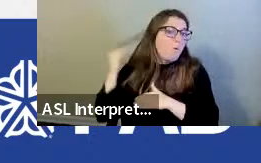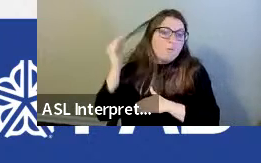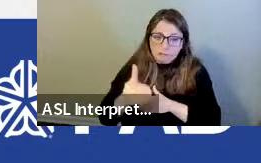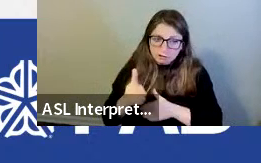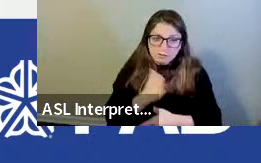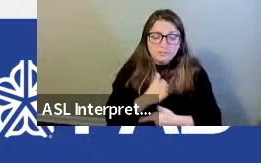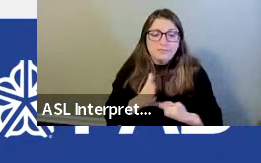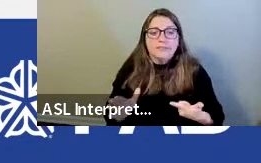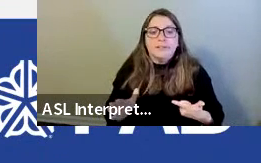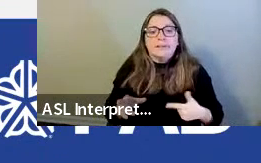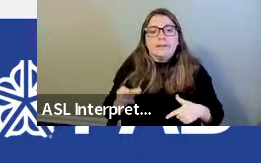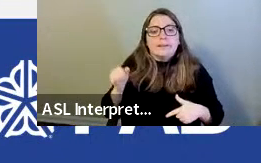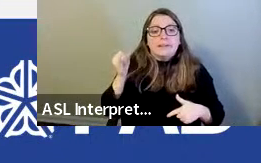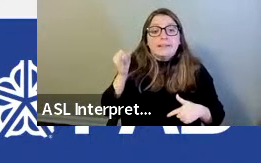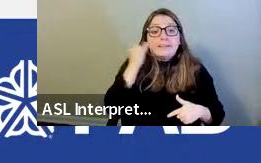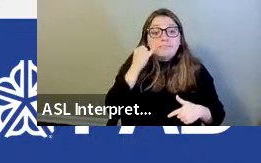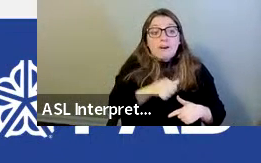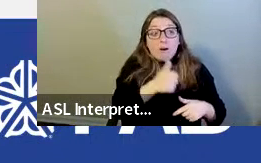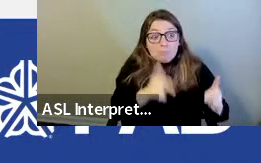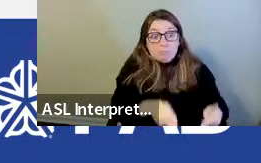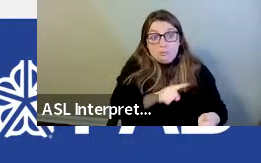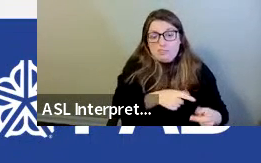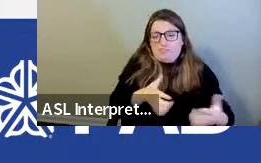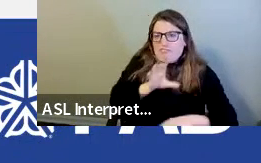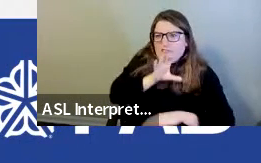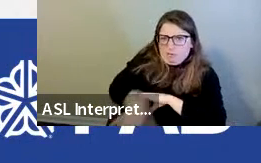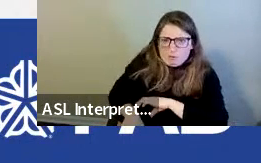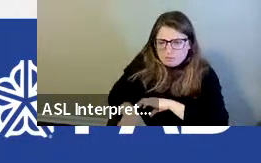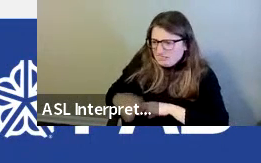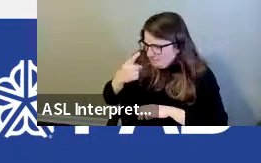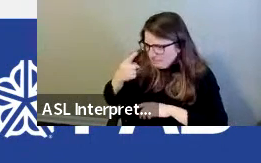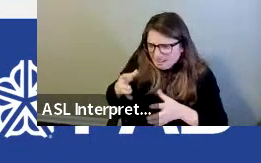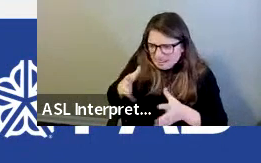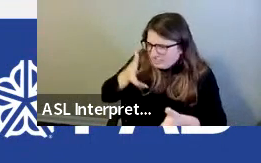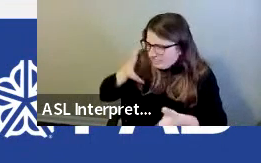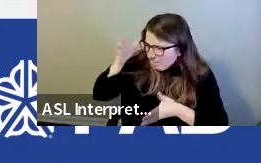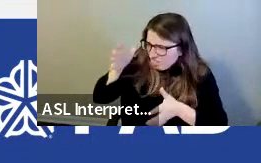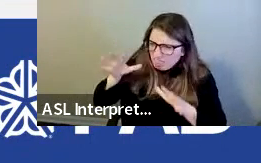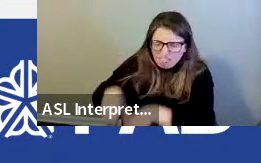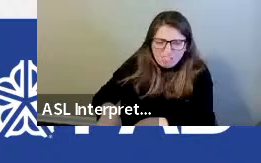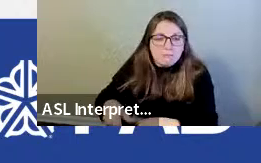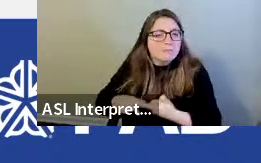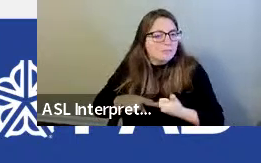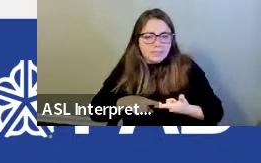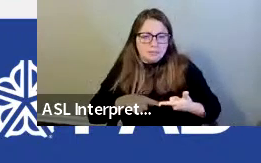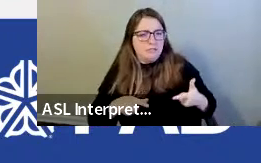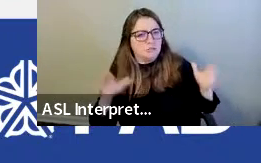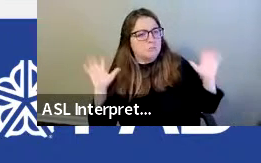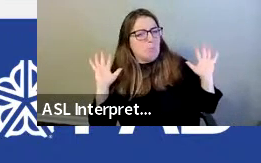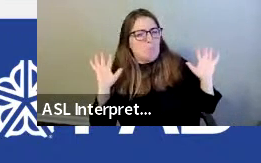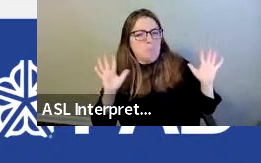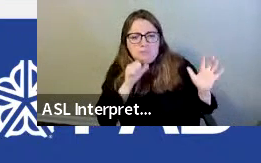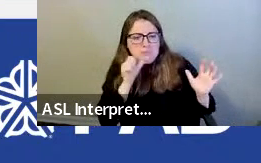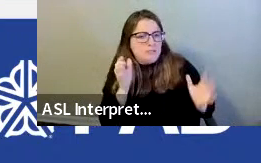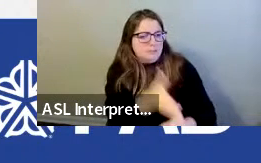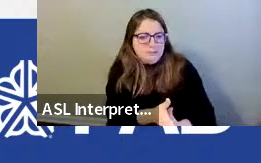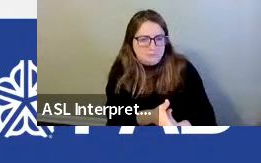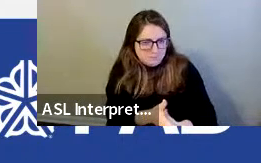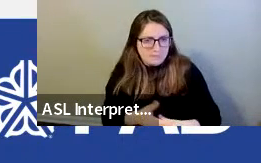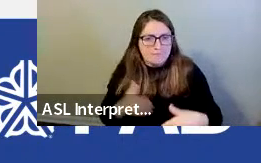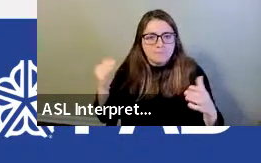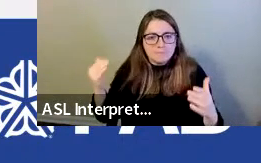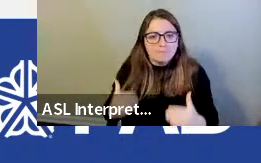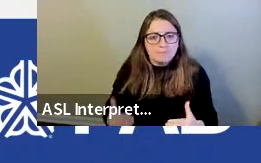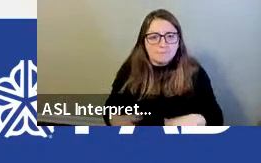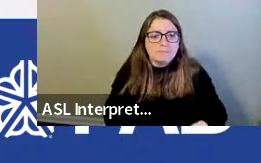intervene or stop any members from using excessive force. General Order 415, conducting a strip or visual body cavity